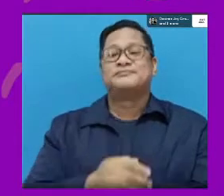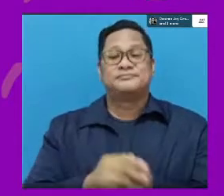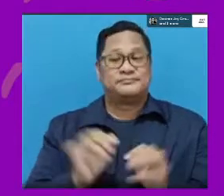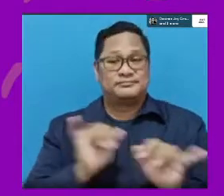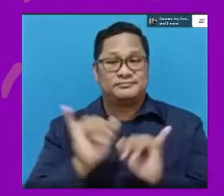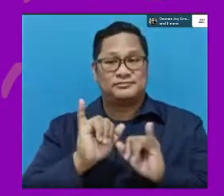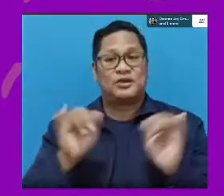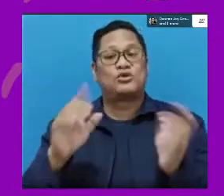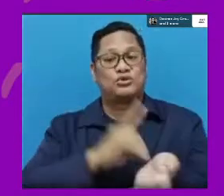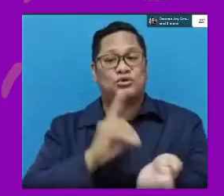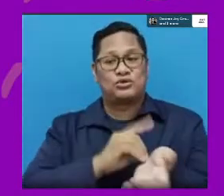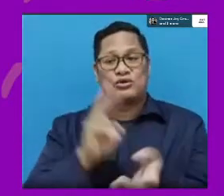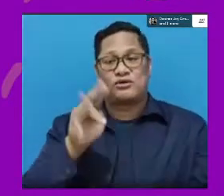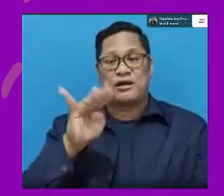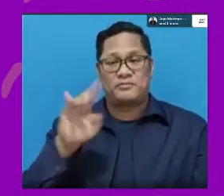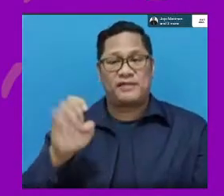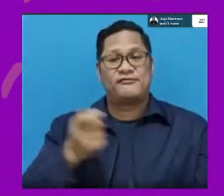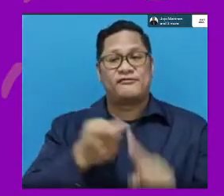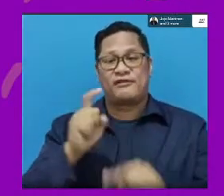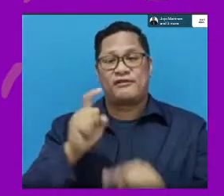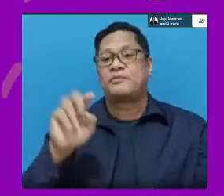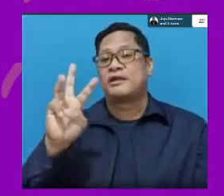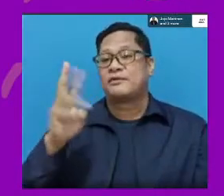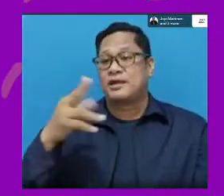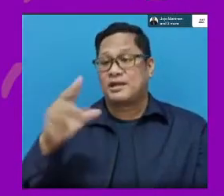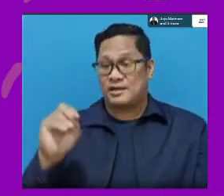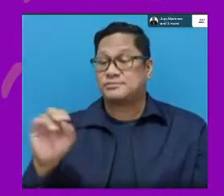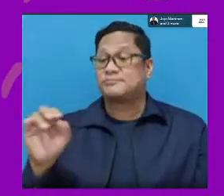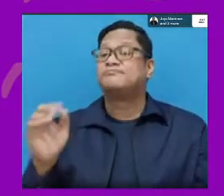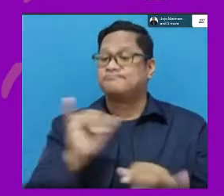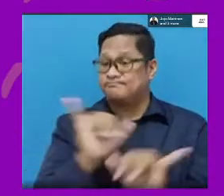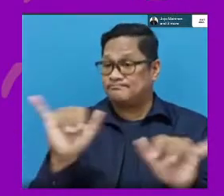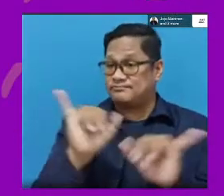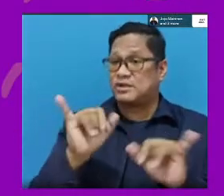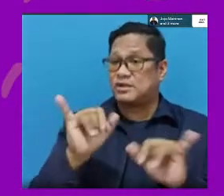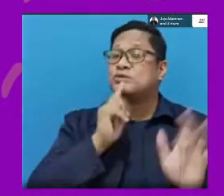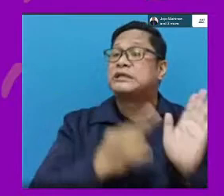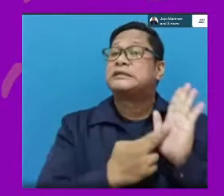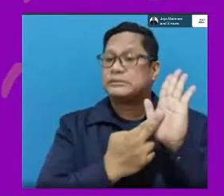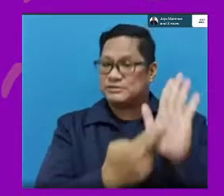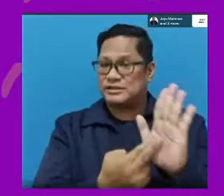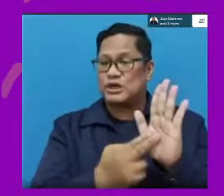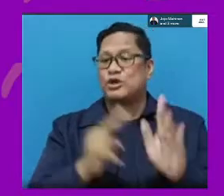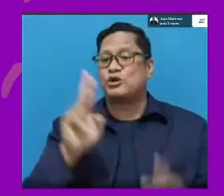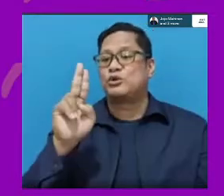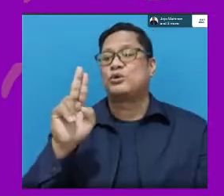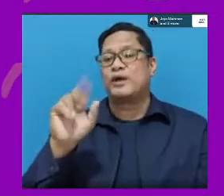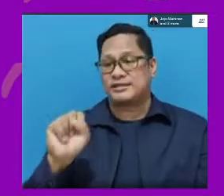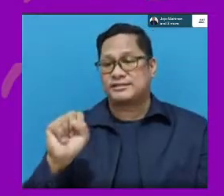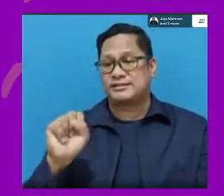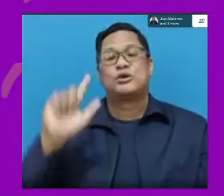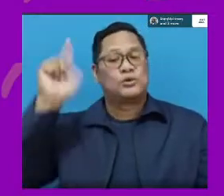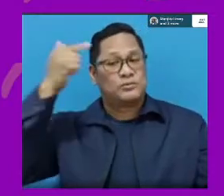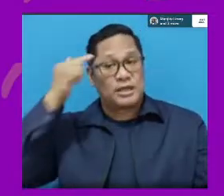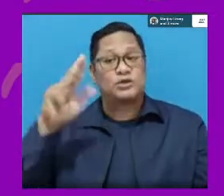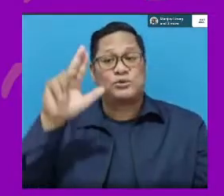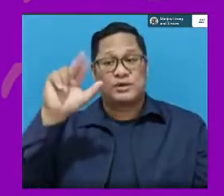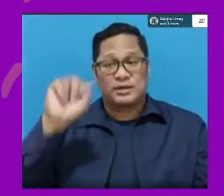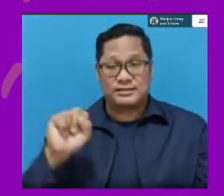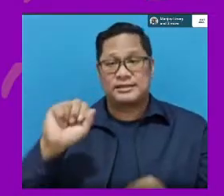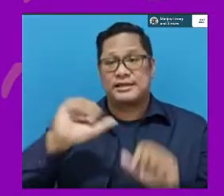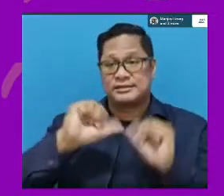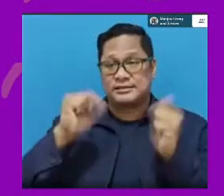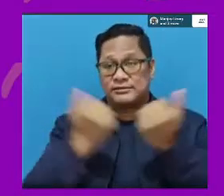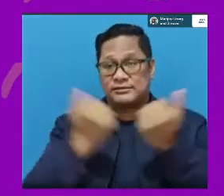Rabi from WHO. Dear colleagues and friends, as a representative of the US government and the United States Agency for